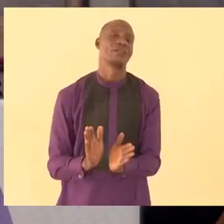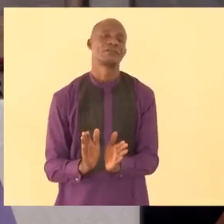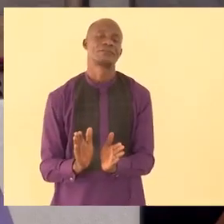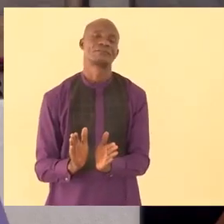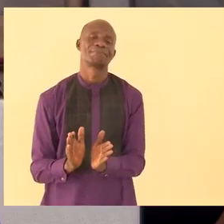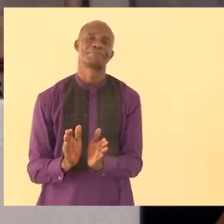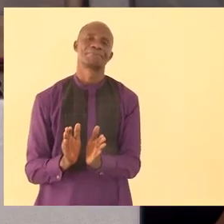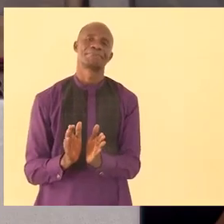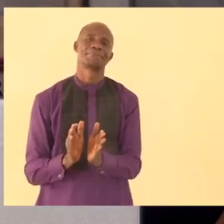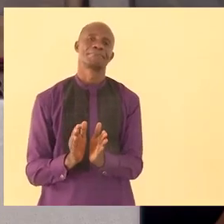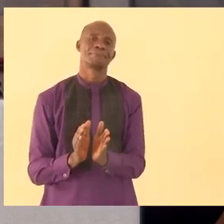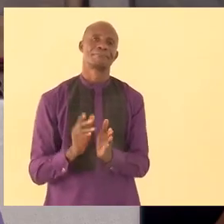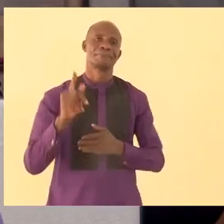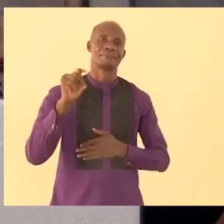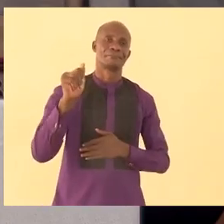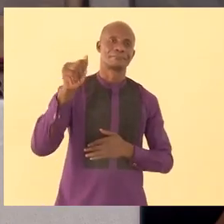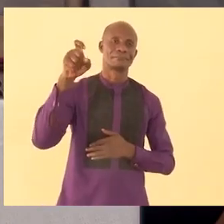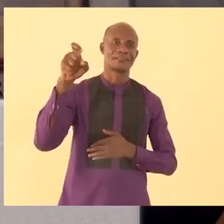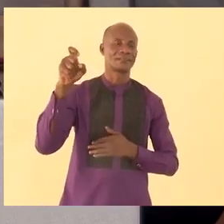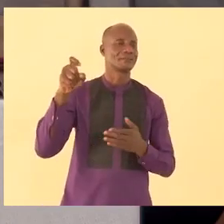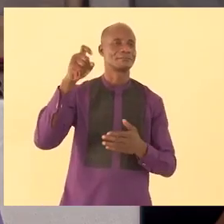collectors... Where is Charles?